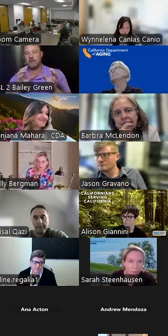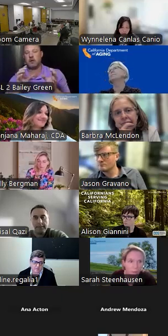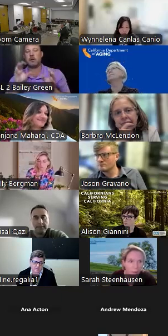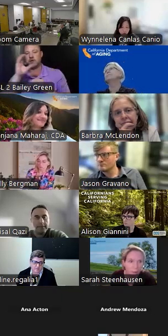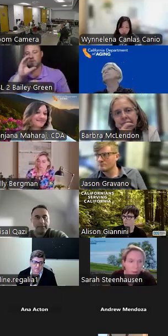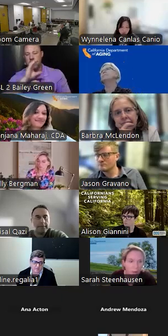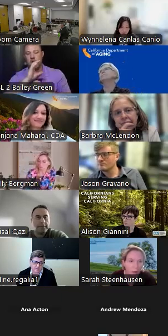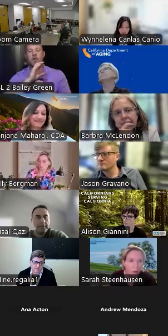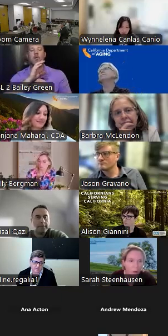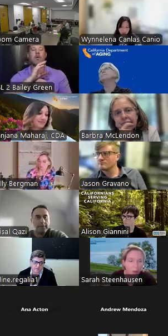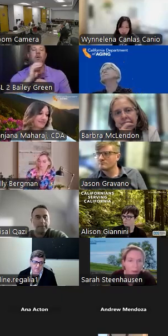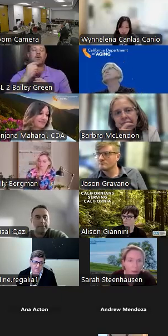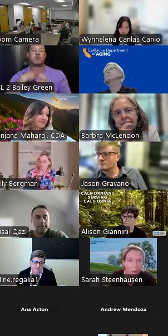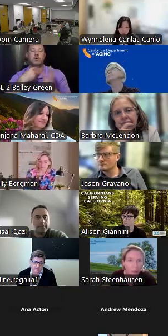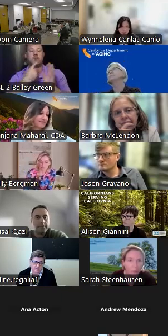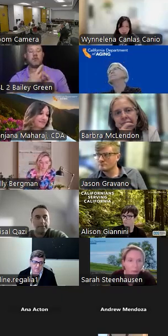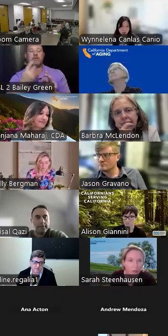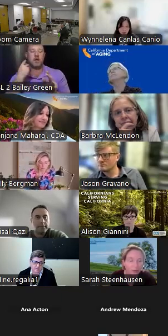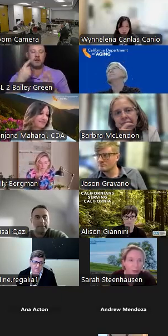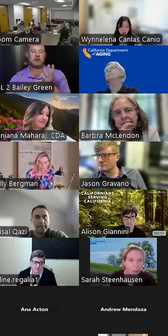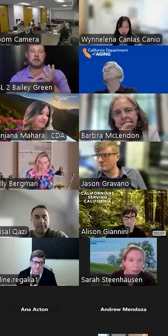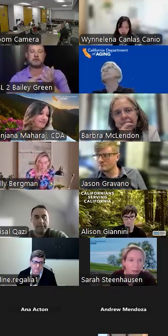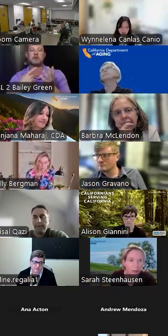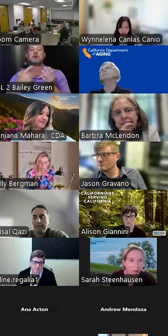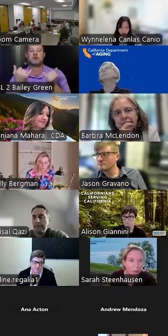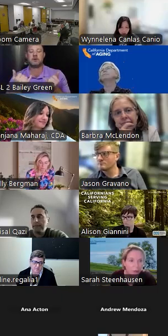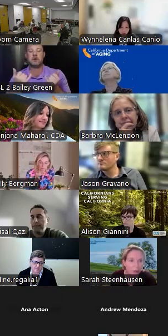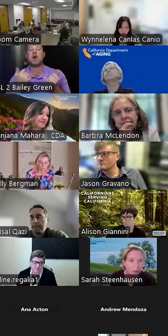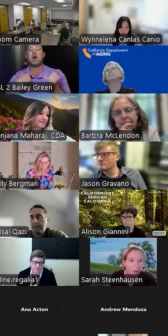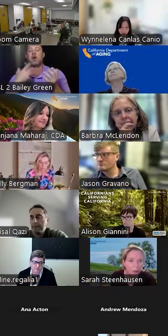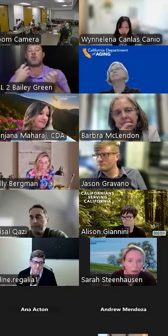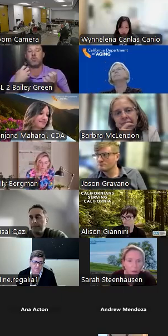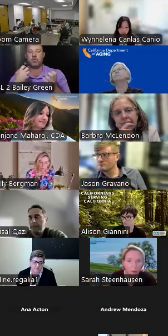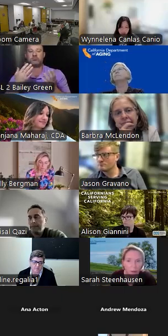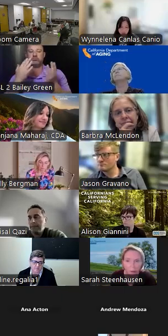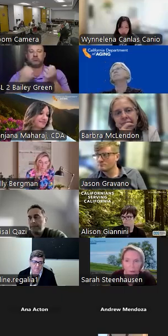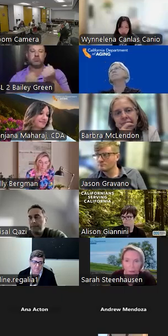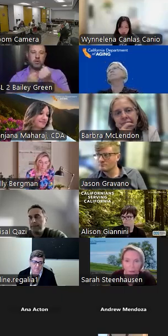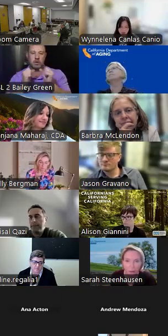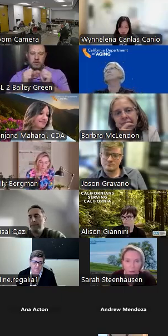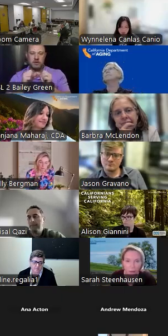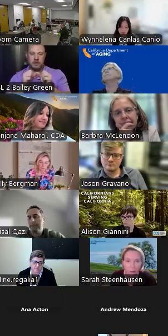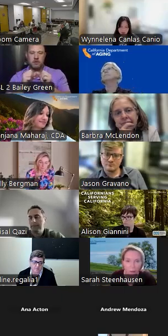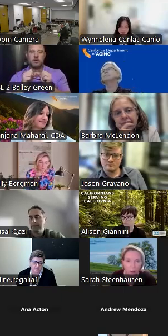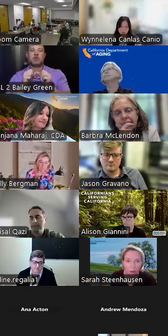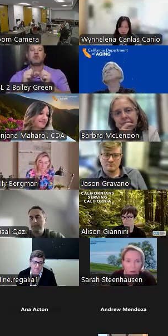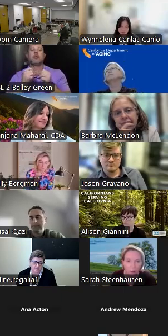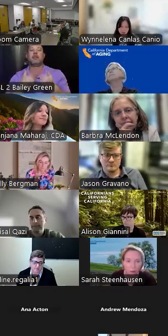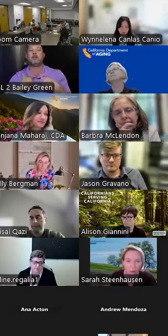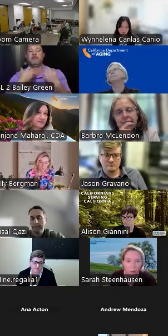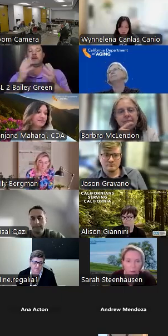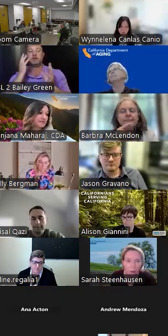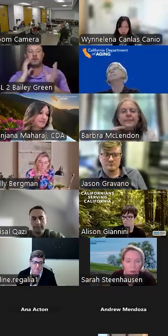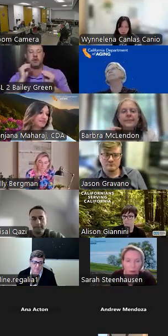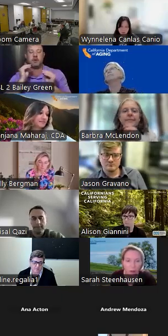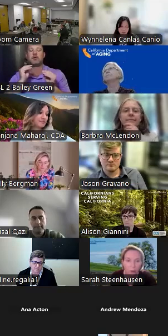explored. And as we reflect on today's discussion, I want to especially lift the importance of continuing to center the lived experience of